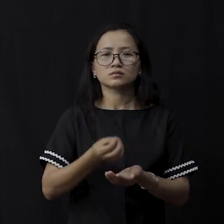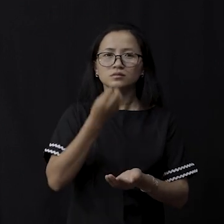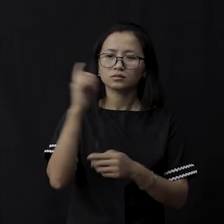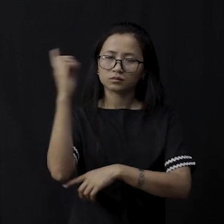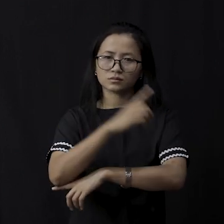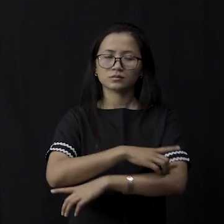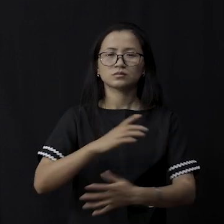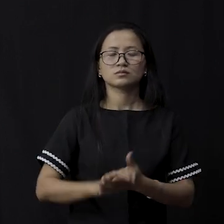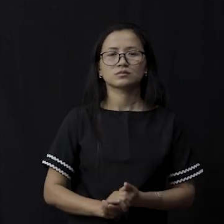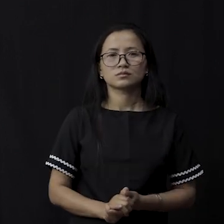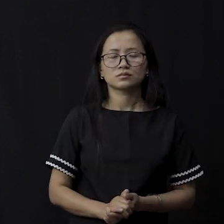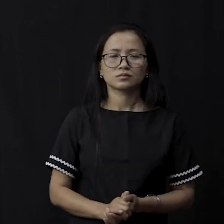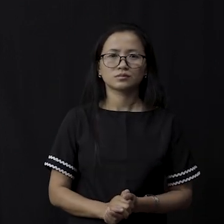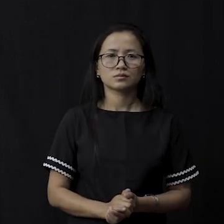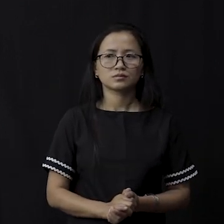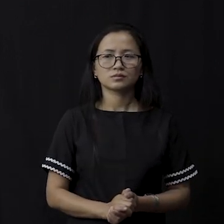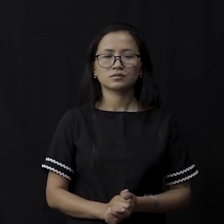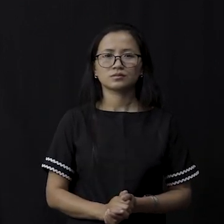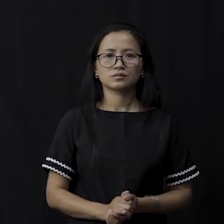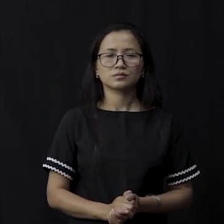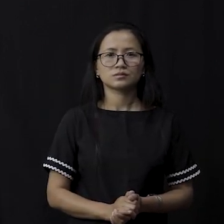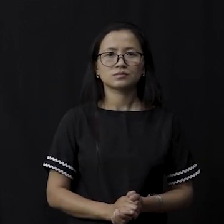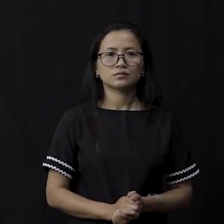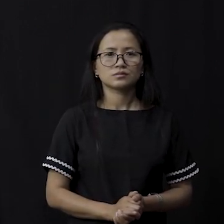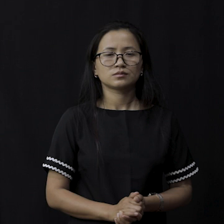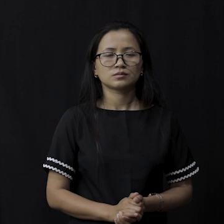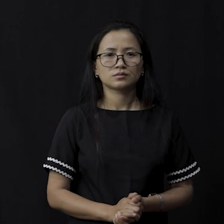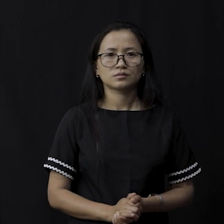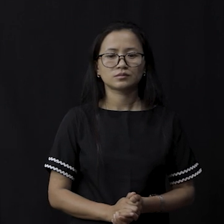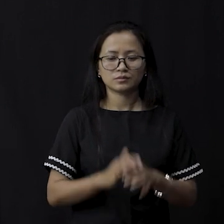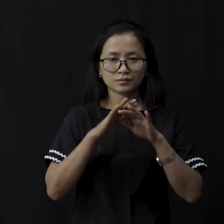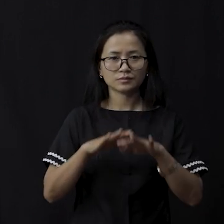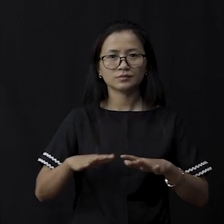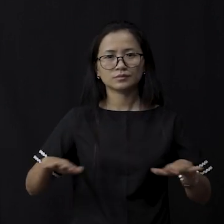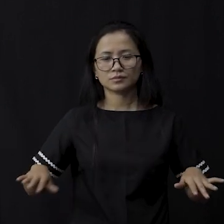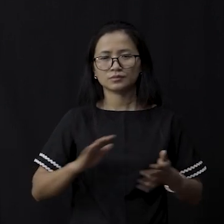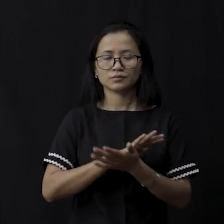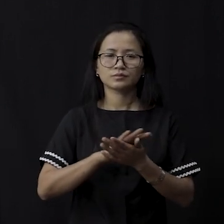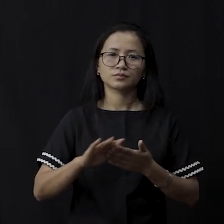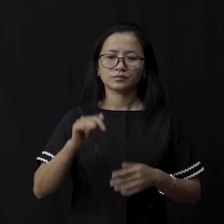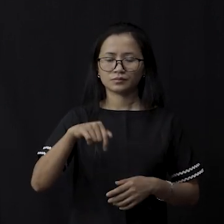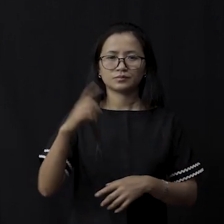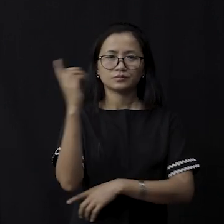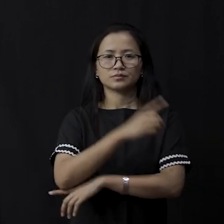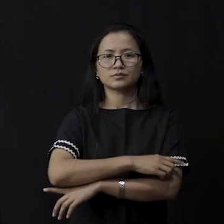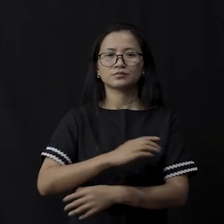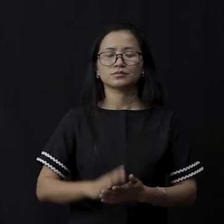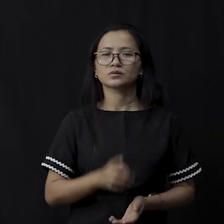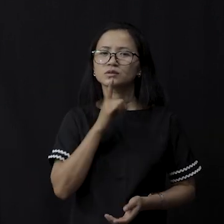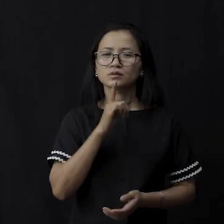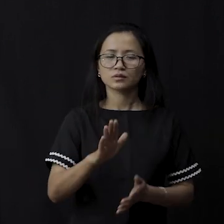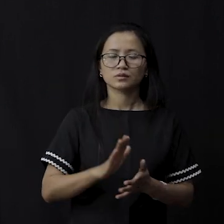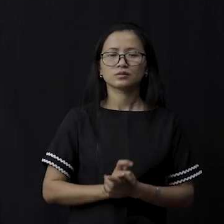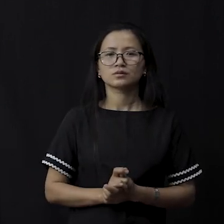In a day, we should eat all this according to the percentage. So, children, that will be all for today. And I'm